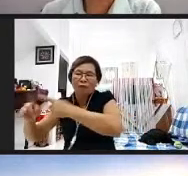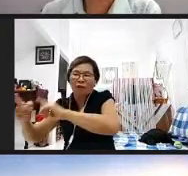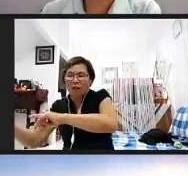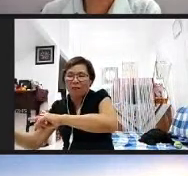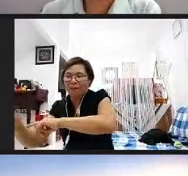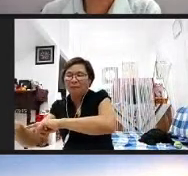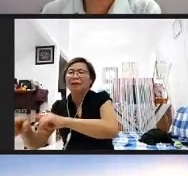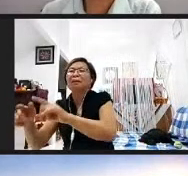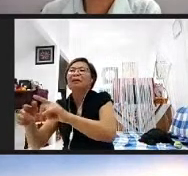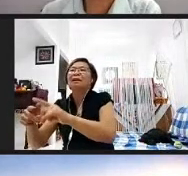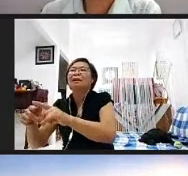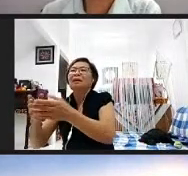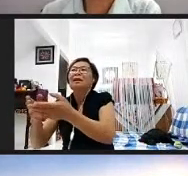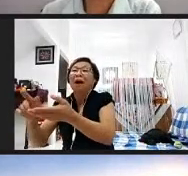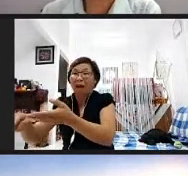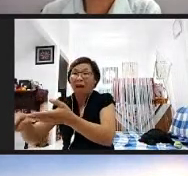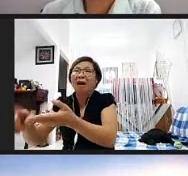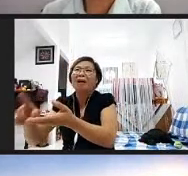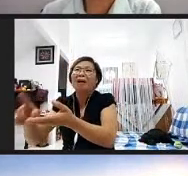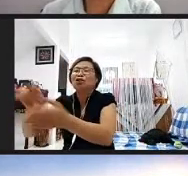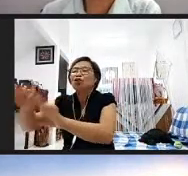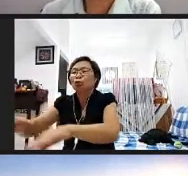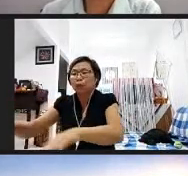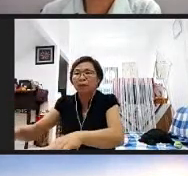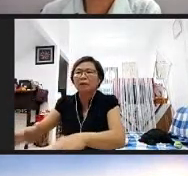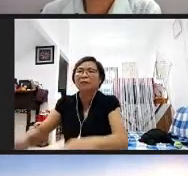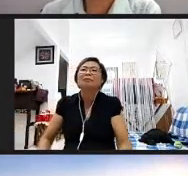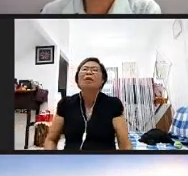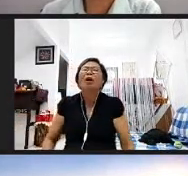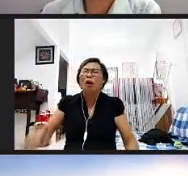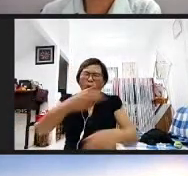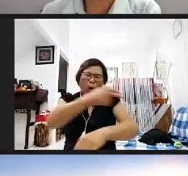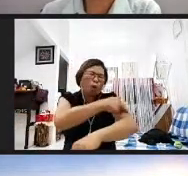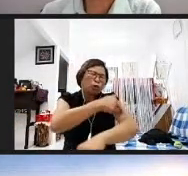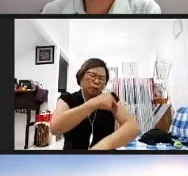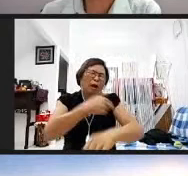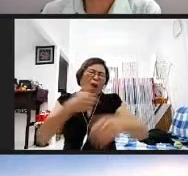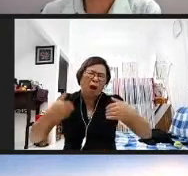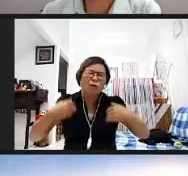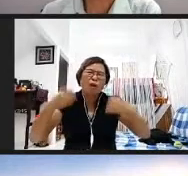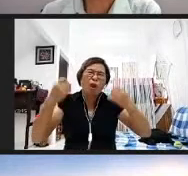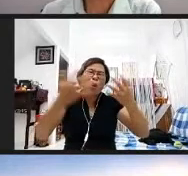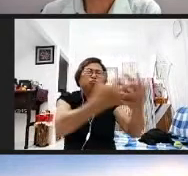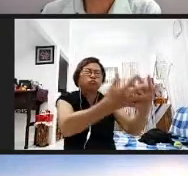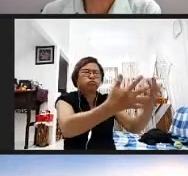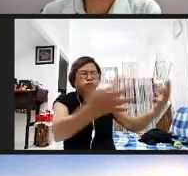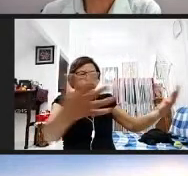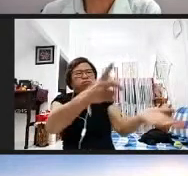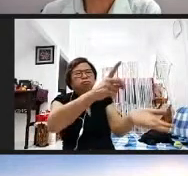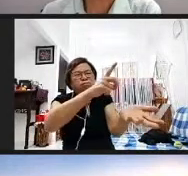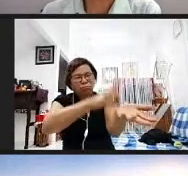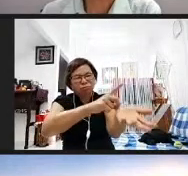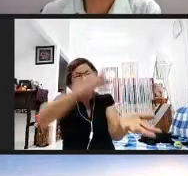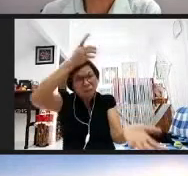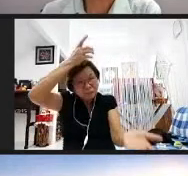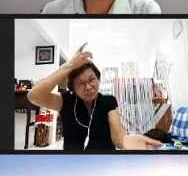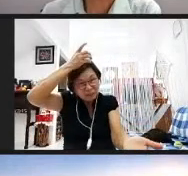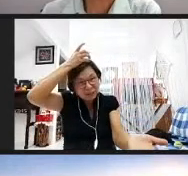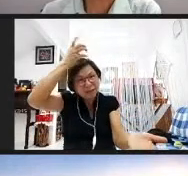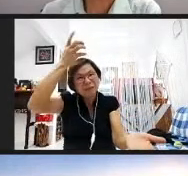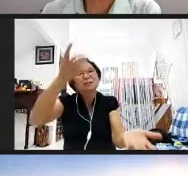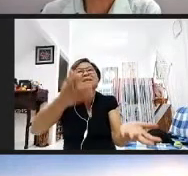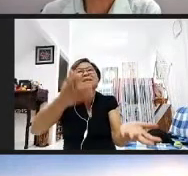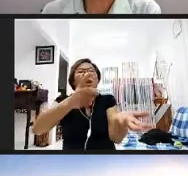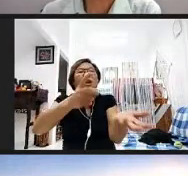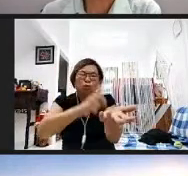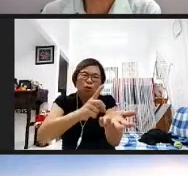hospital setting, there are a lot of frontliners. Of course, naturally, the nurses, the medical assistant, and all the